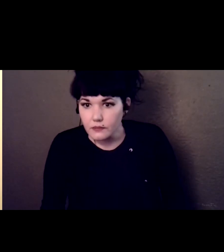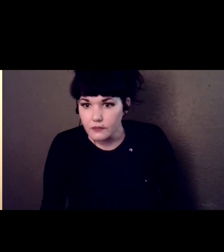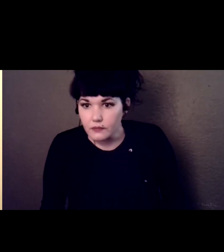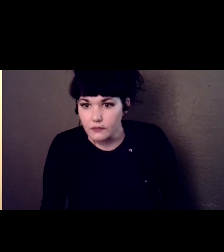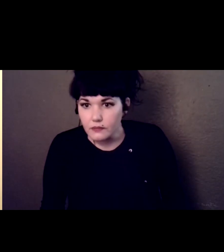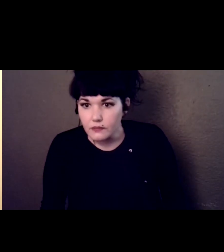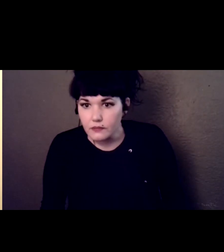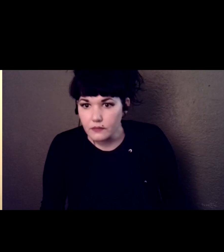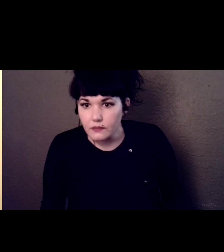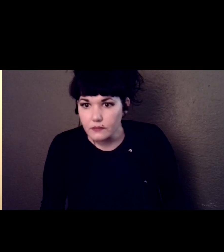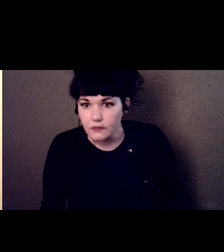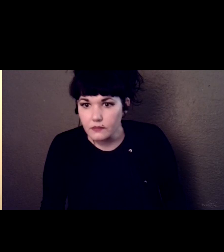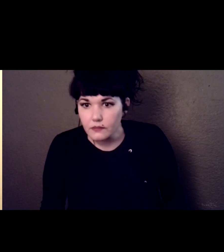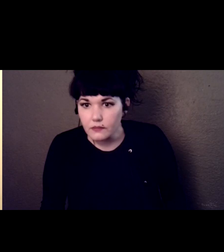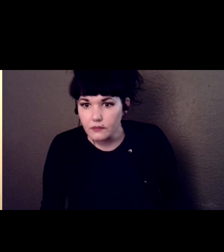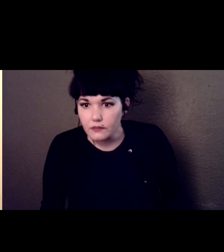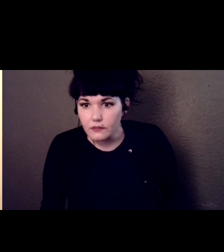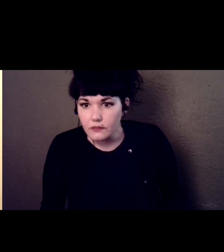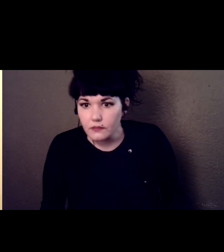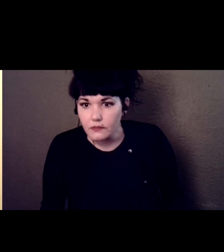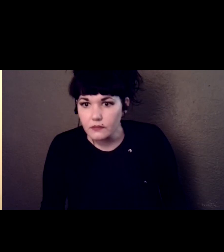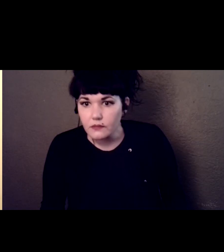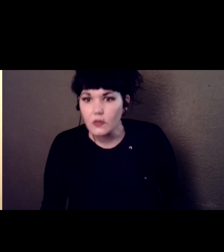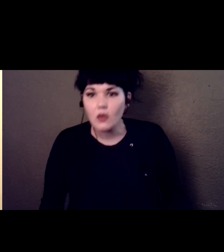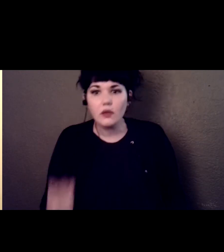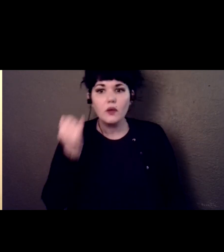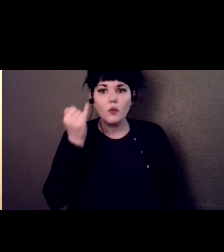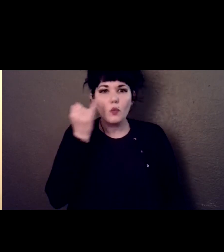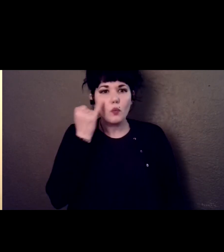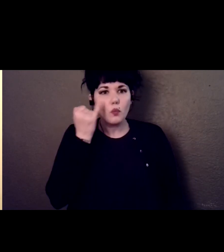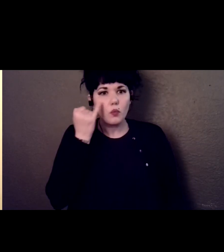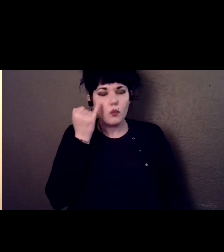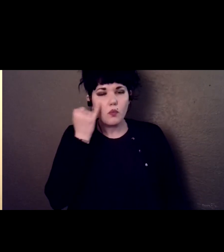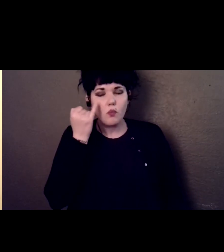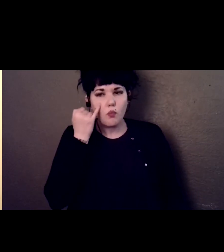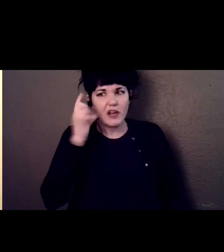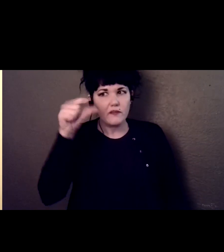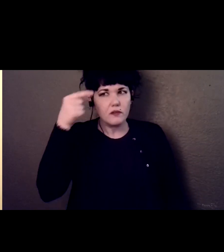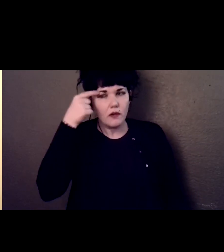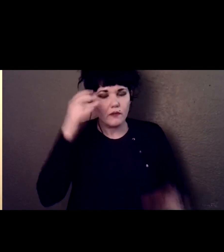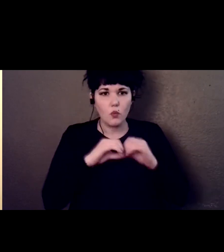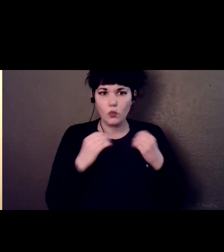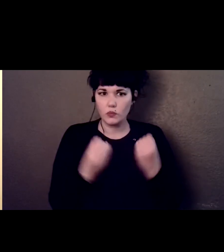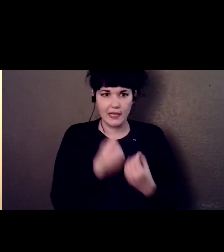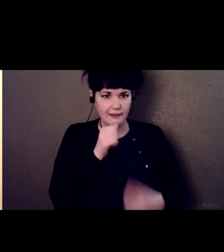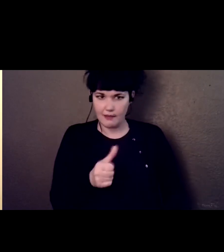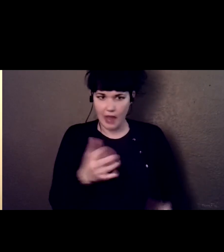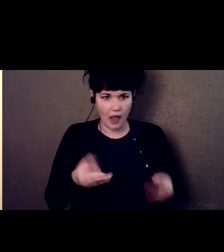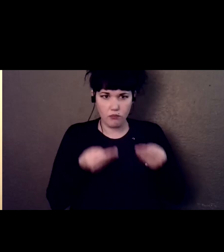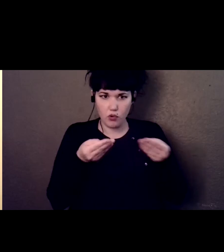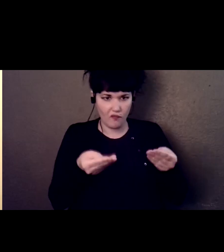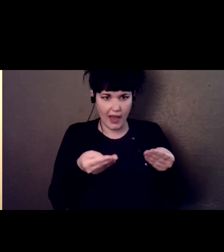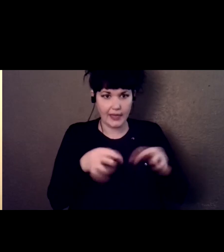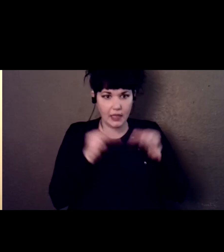Would the DRNY take a look in cases where government organizations are not providing services in the language needed by the recipient?